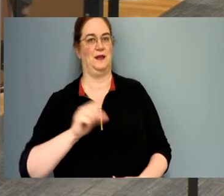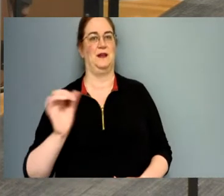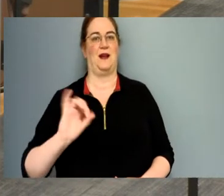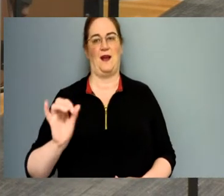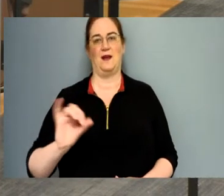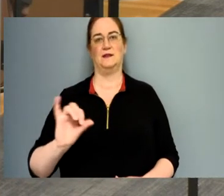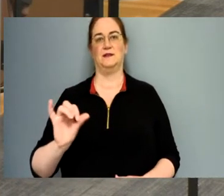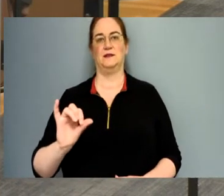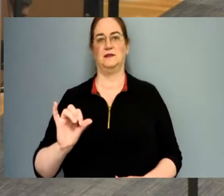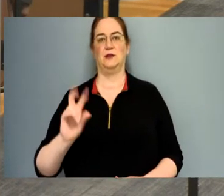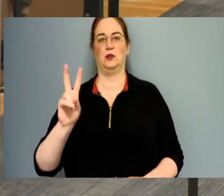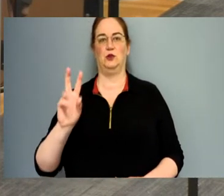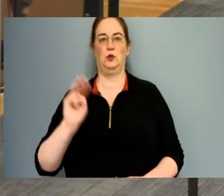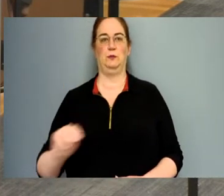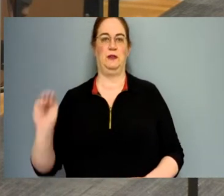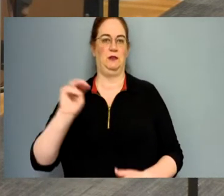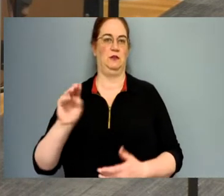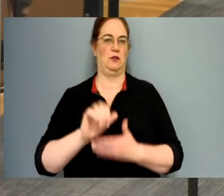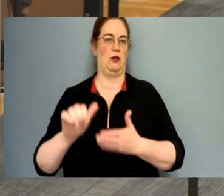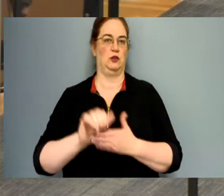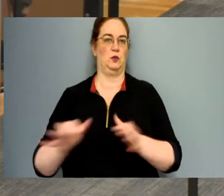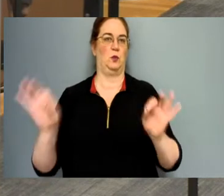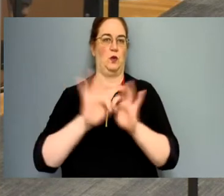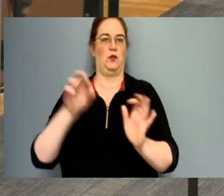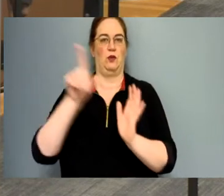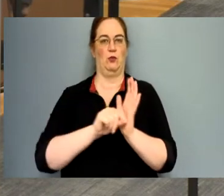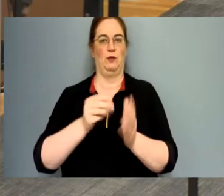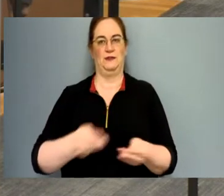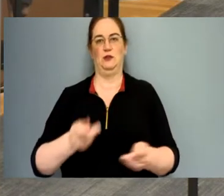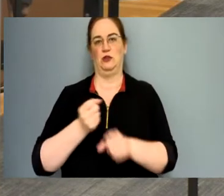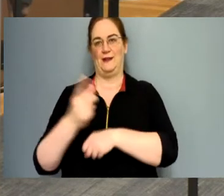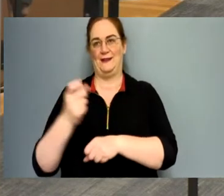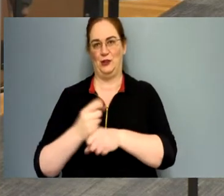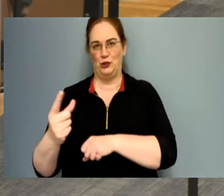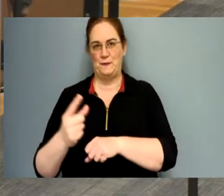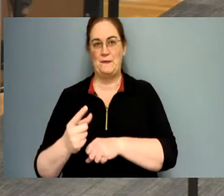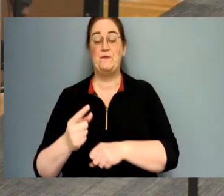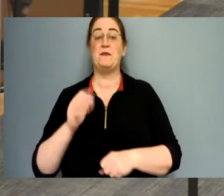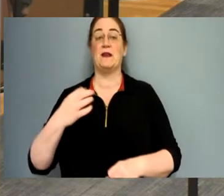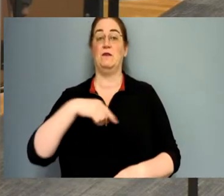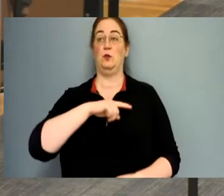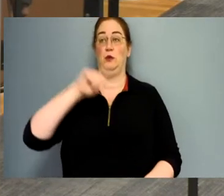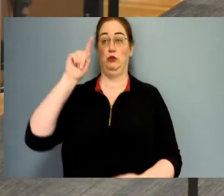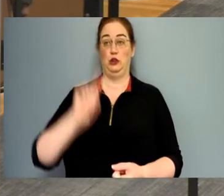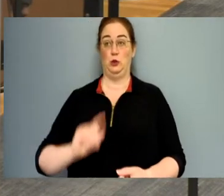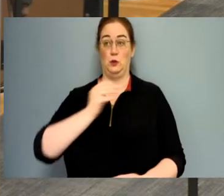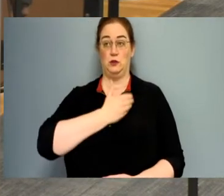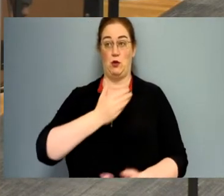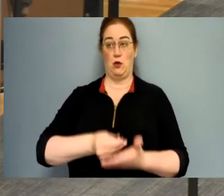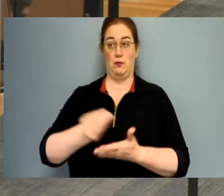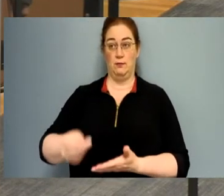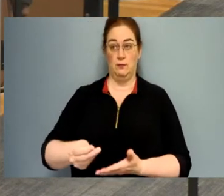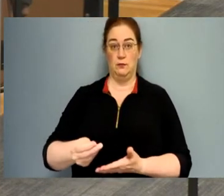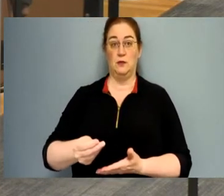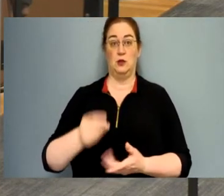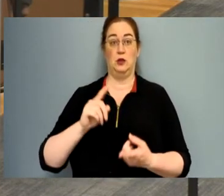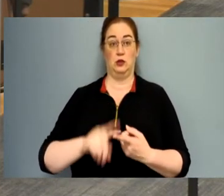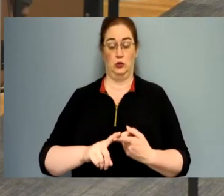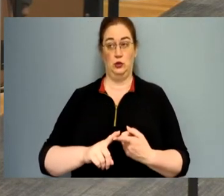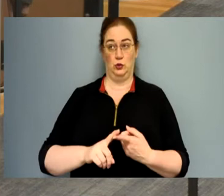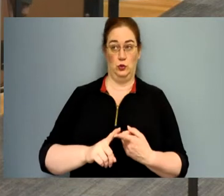as $2 million worth of print material a year. And if we reduced it to the extent